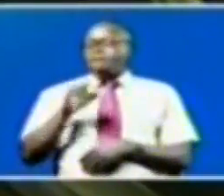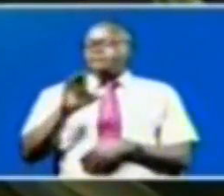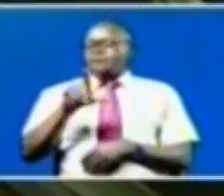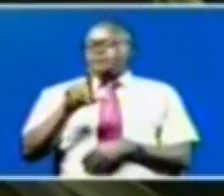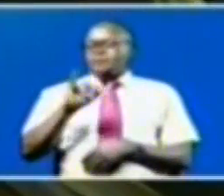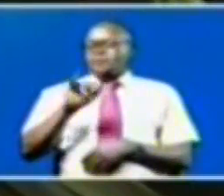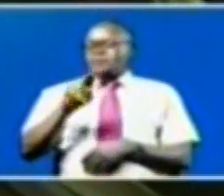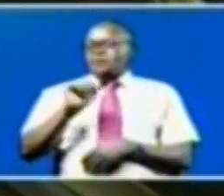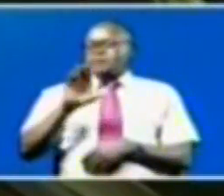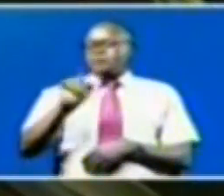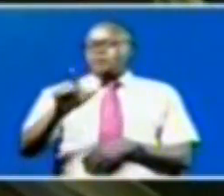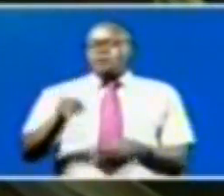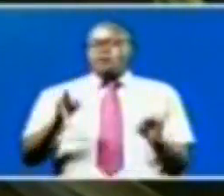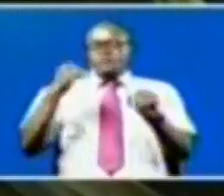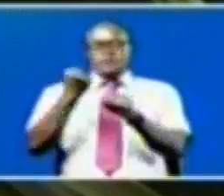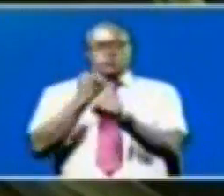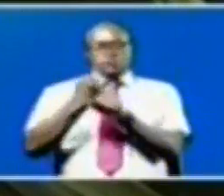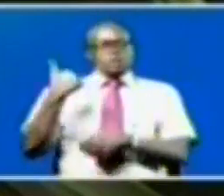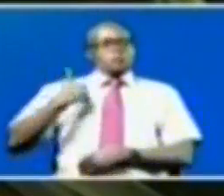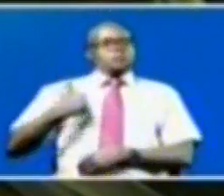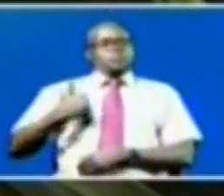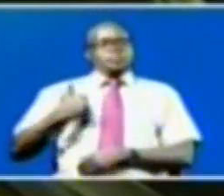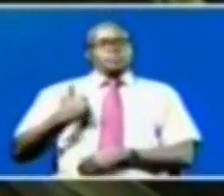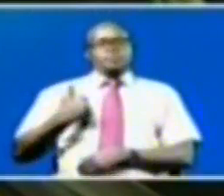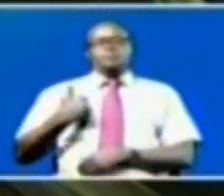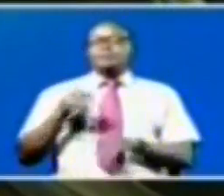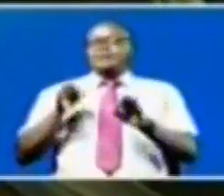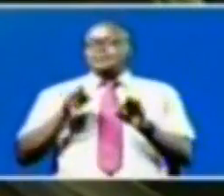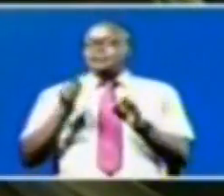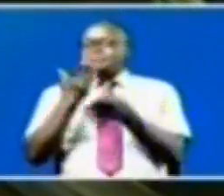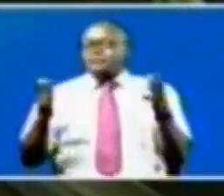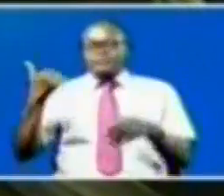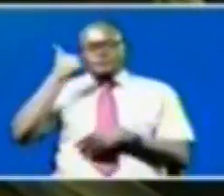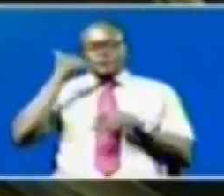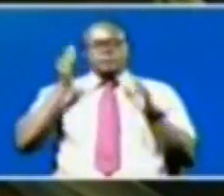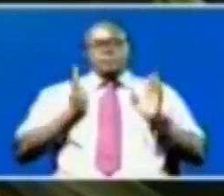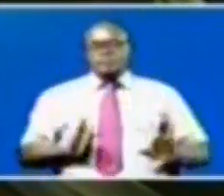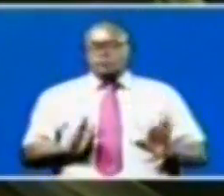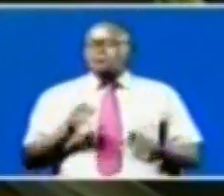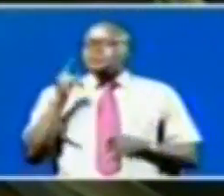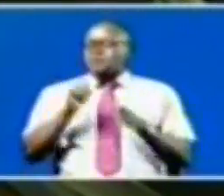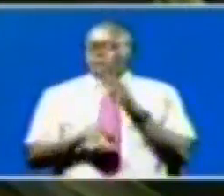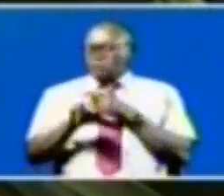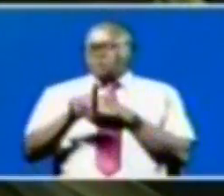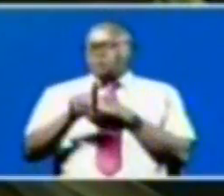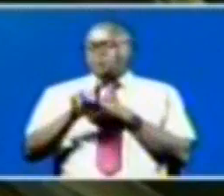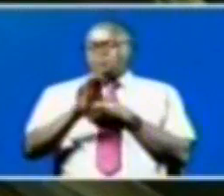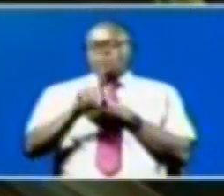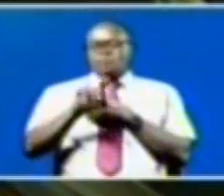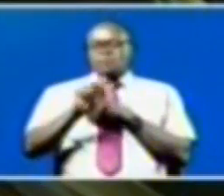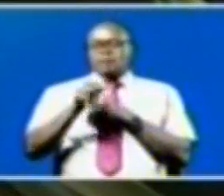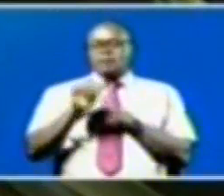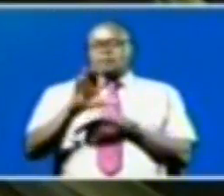conduct minor surgeries and prescribing imaging for patients. The union says clinical officers lack the capacity to carry